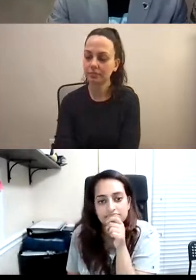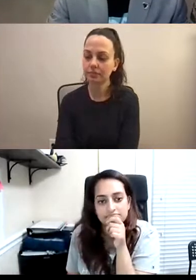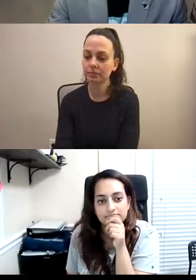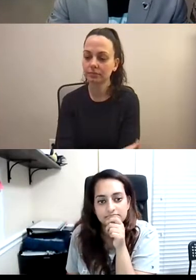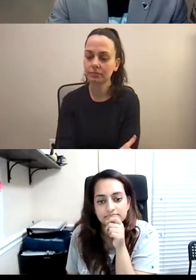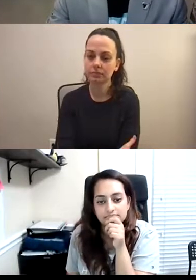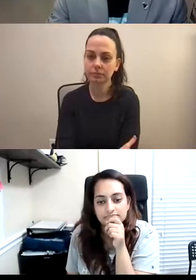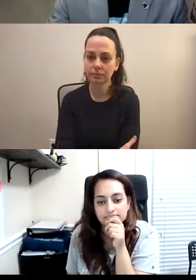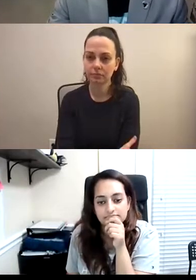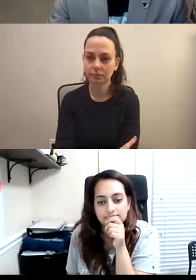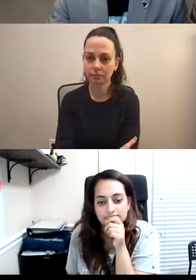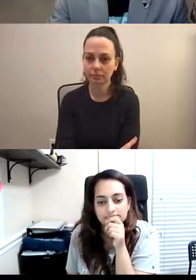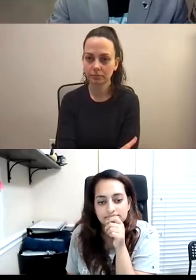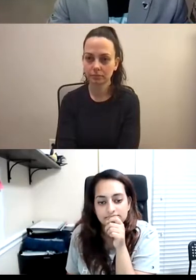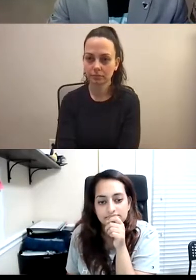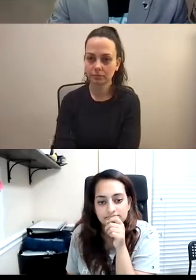could really benefit